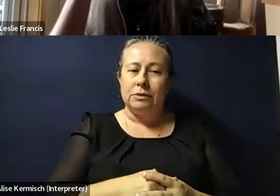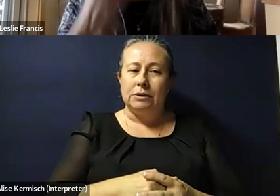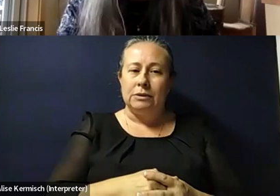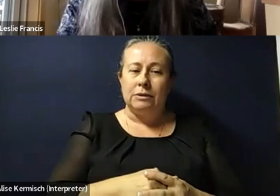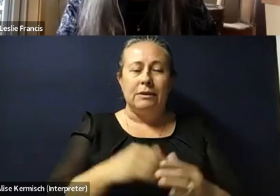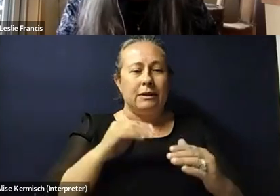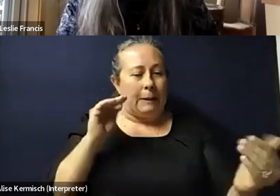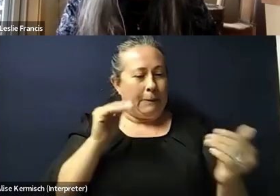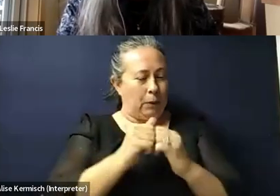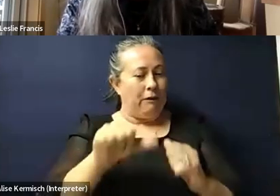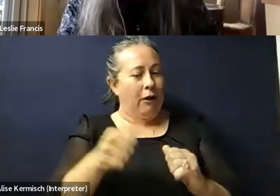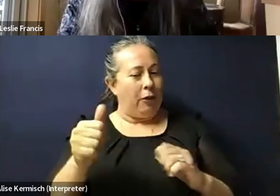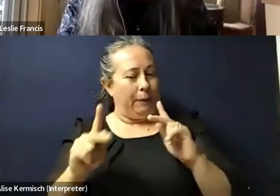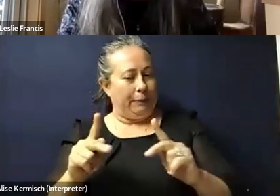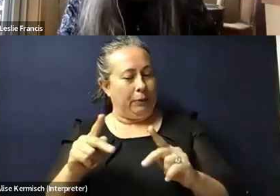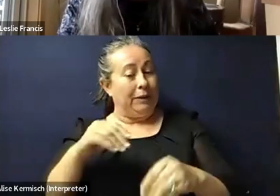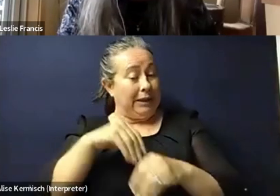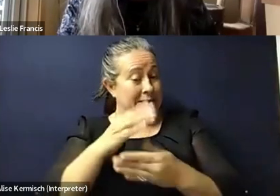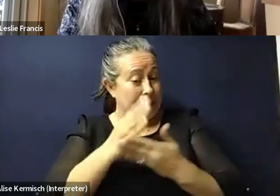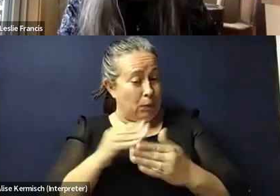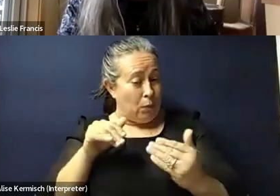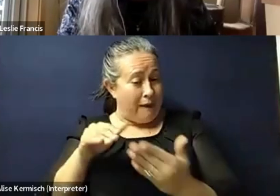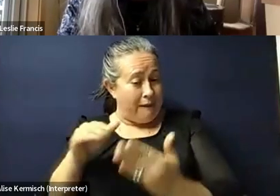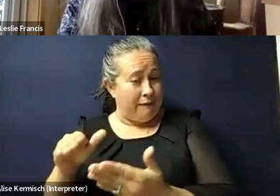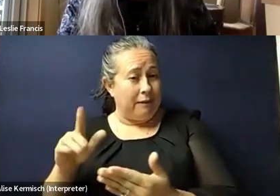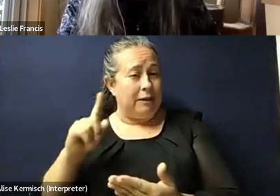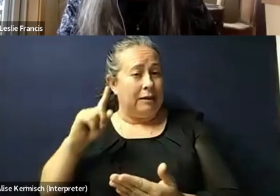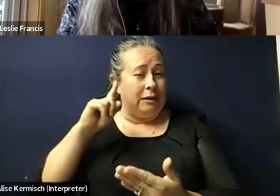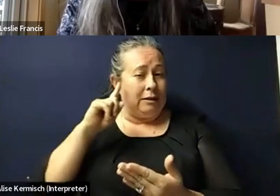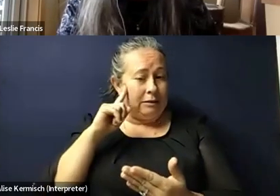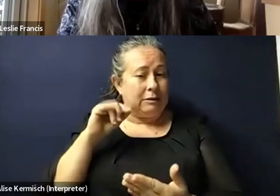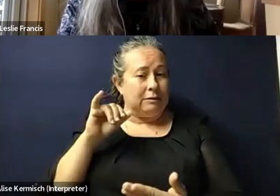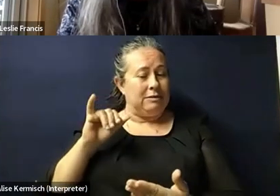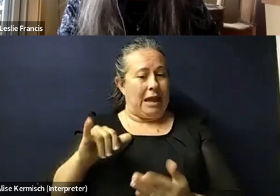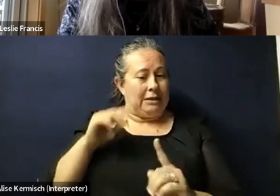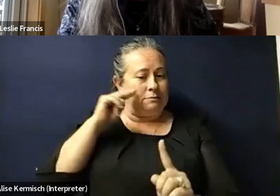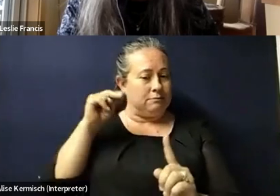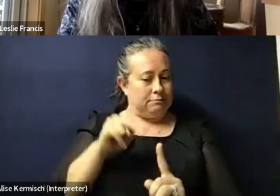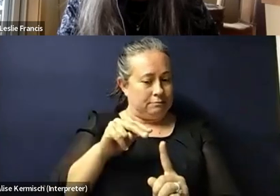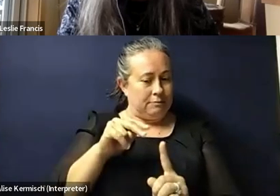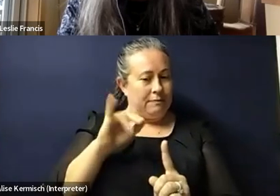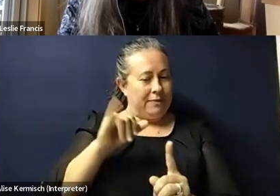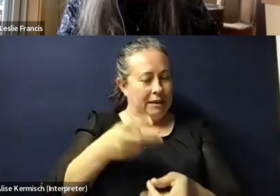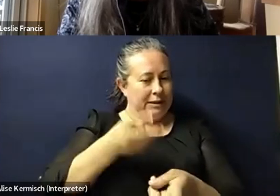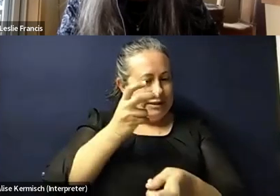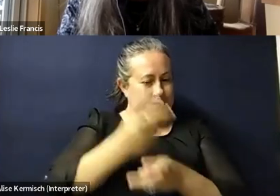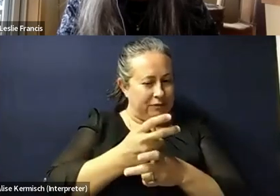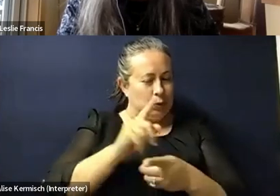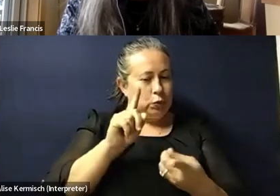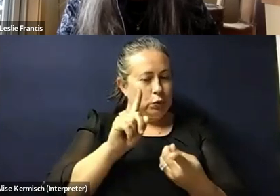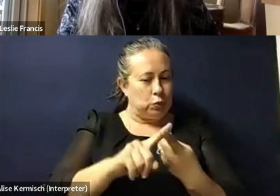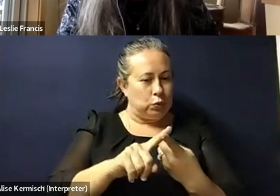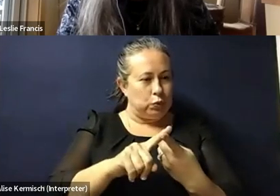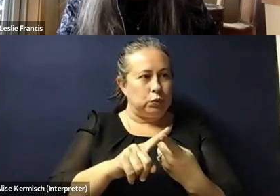than other people in some respects, in some ways. And I think that's a perspective that's difficult to recover,